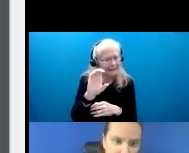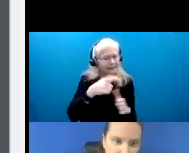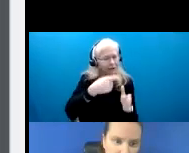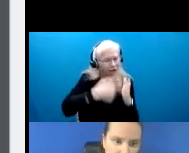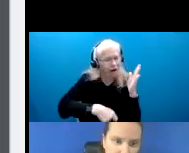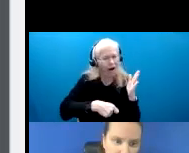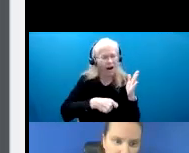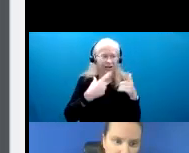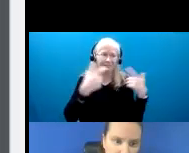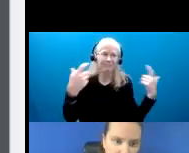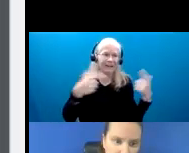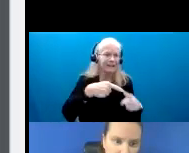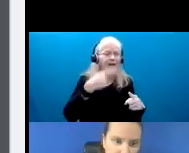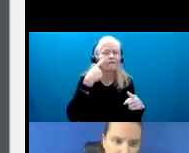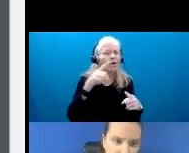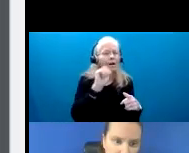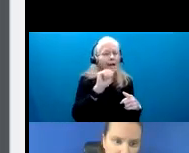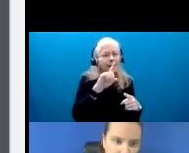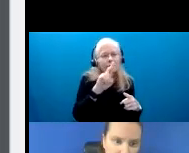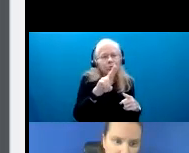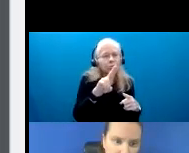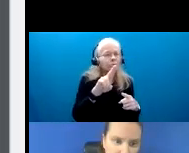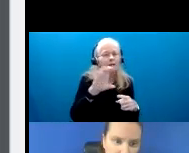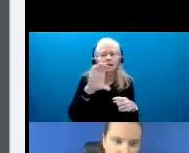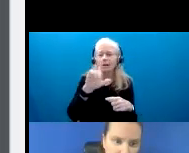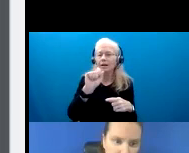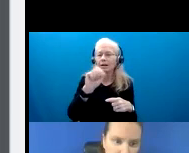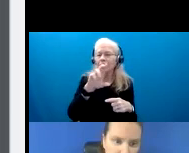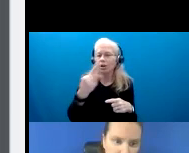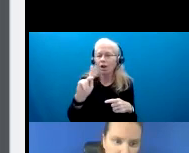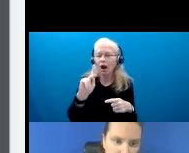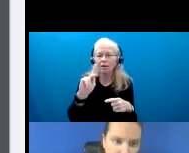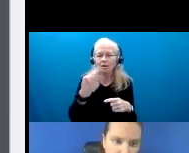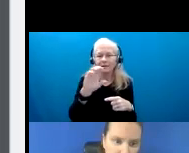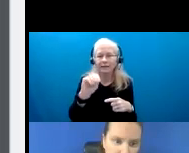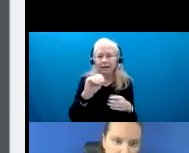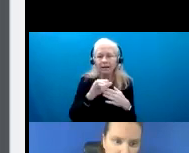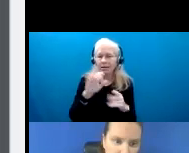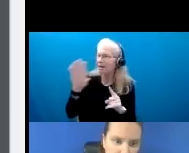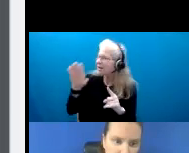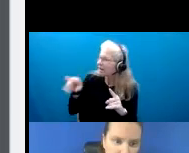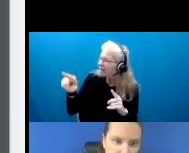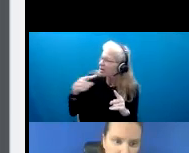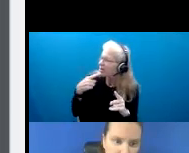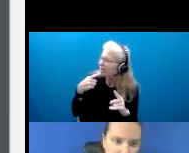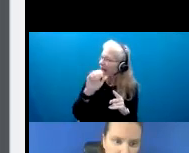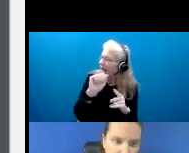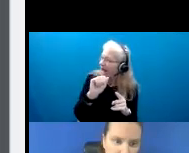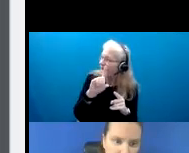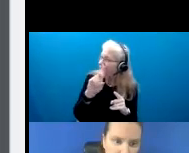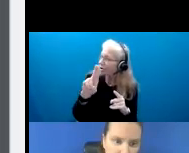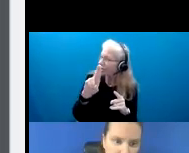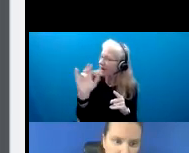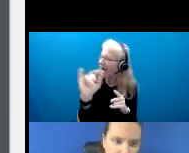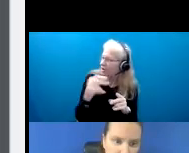on building ADUs for Clark County, if I remember. Well, we have. Nancy, are you saying they're waiving the fee for an ADU as a short-term